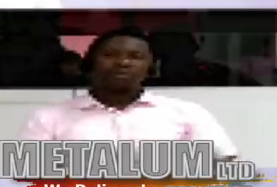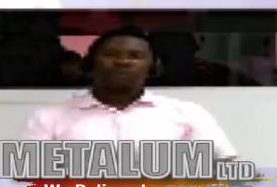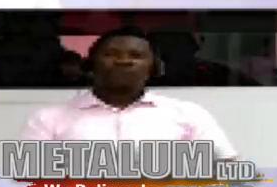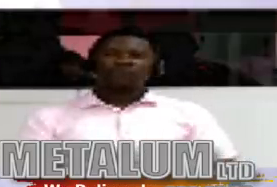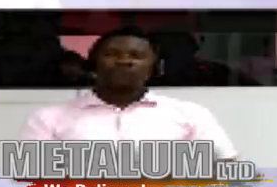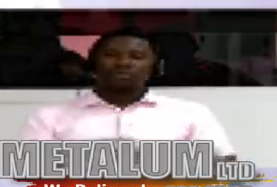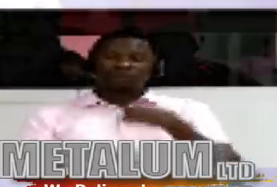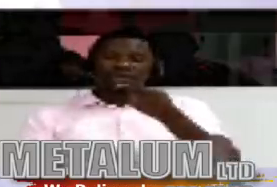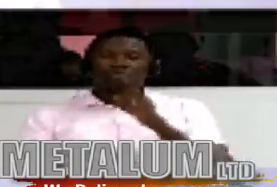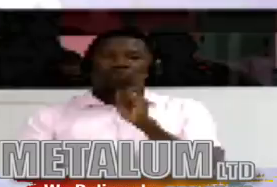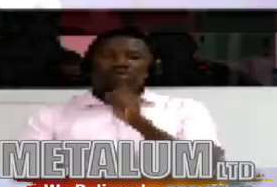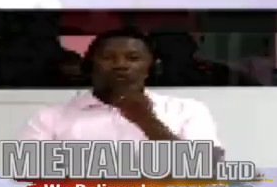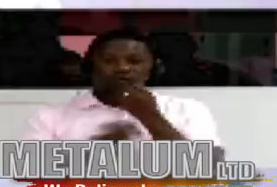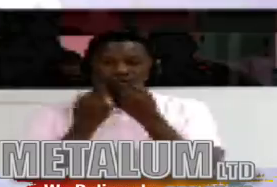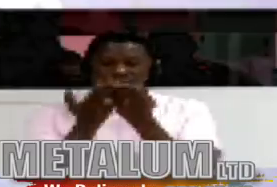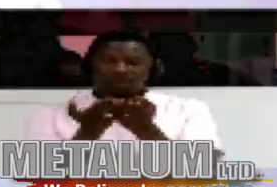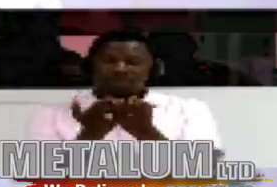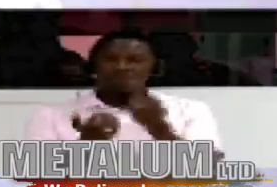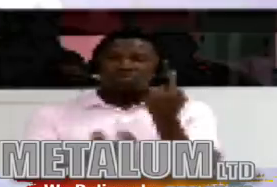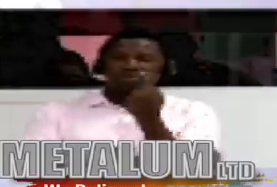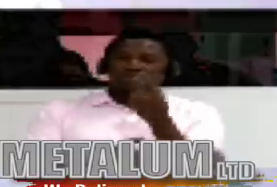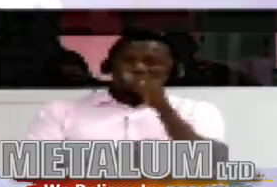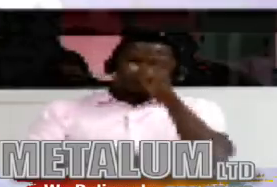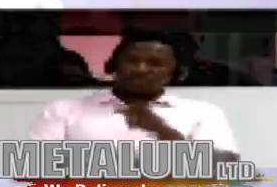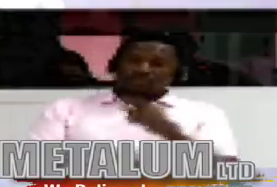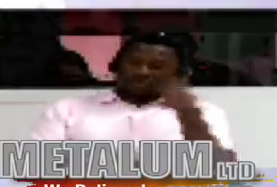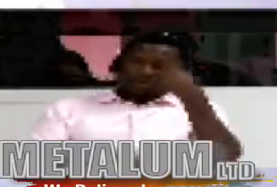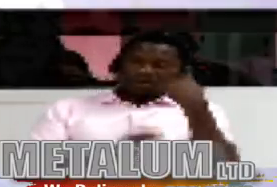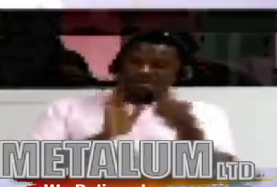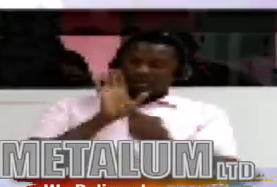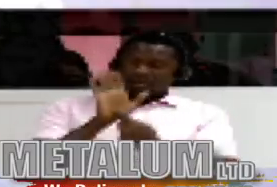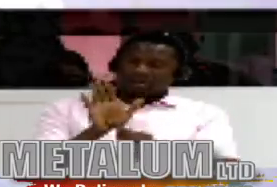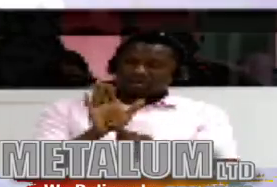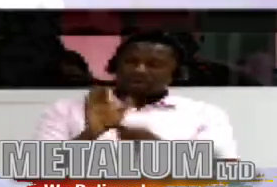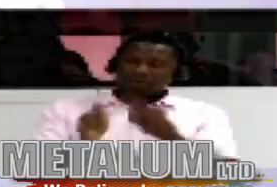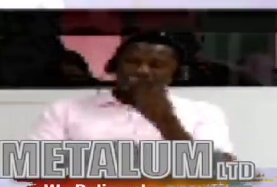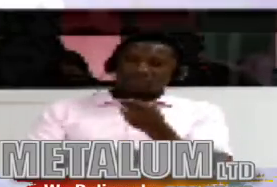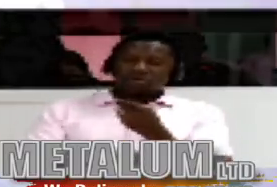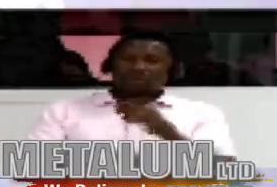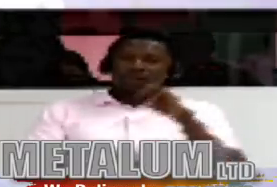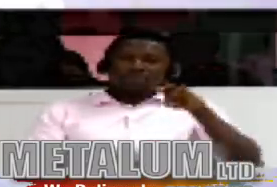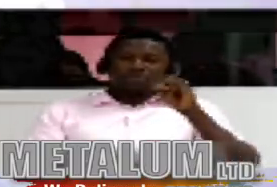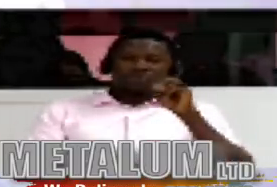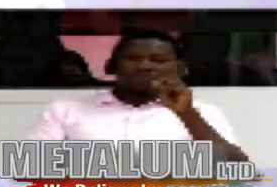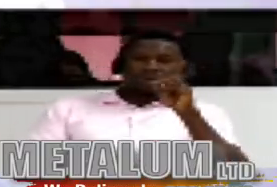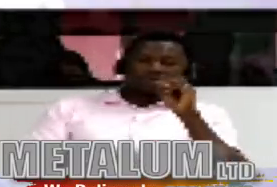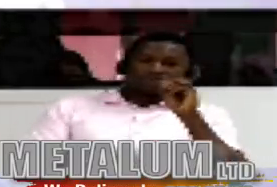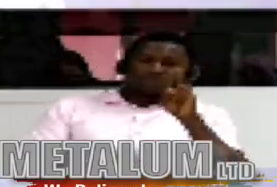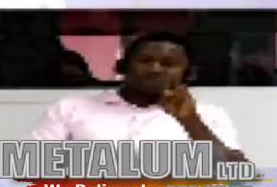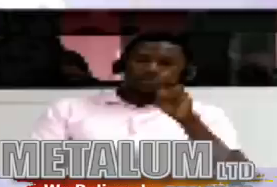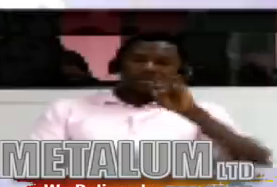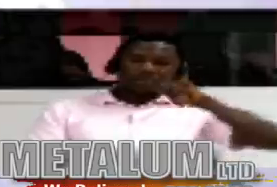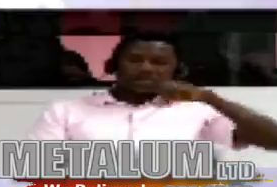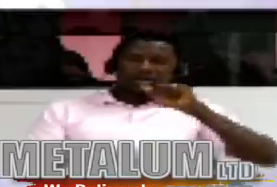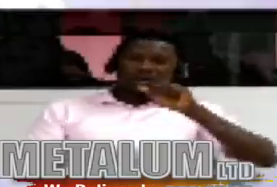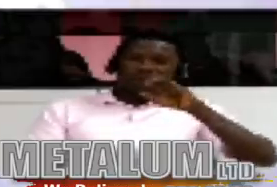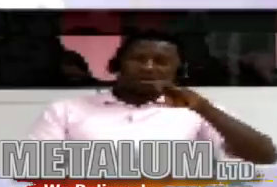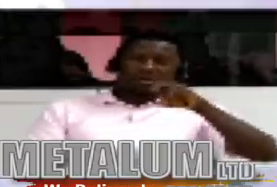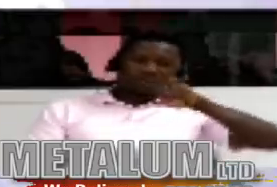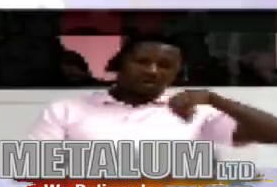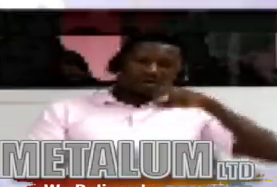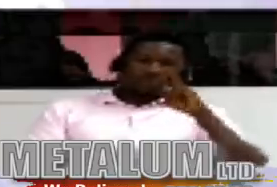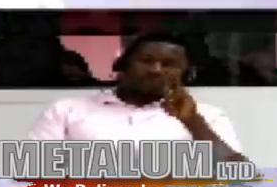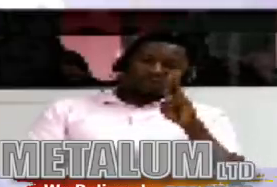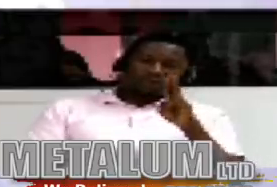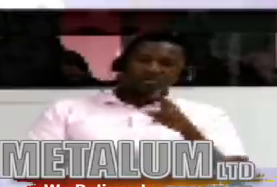So from what you've said, the only person you recognize was Modu Jaju, exactly, the driver. Yes. And